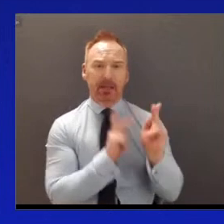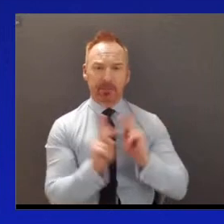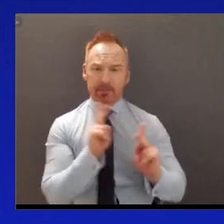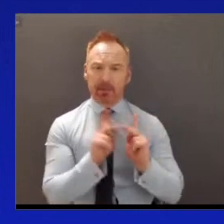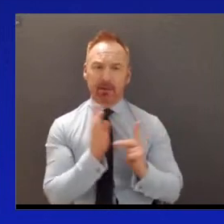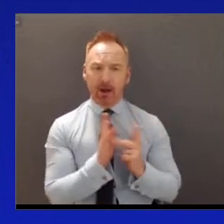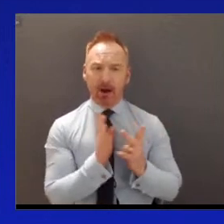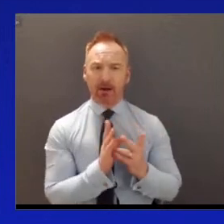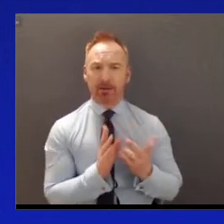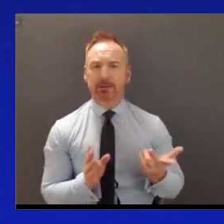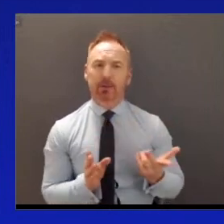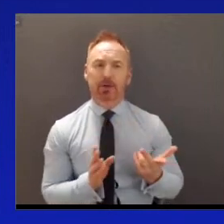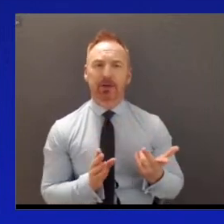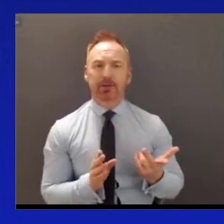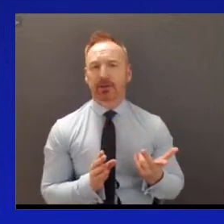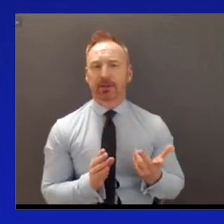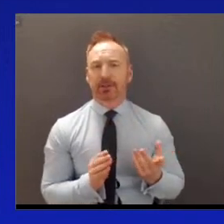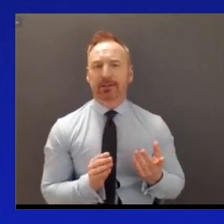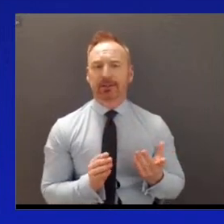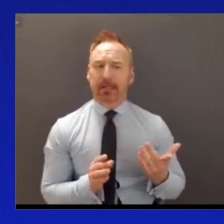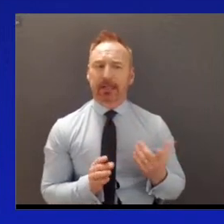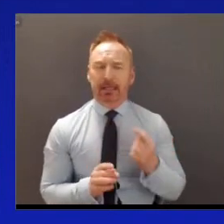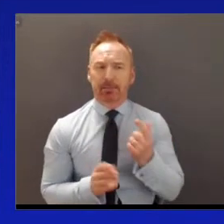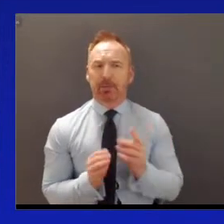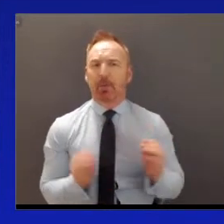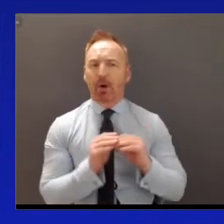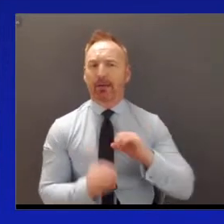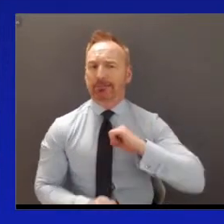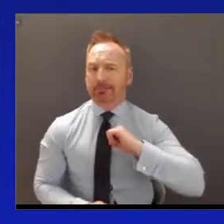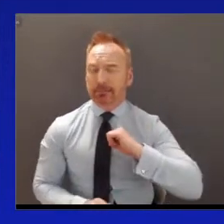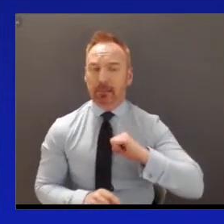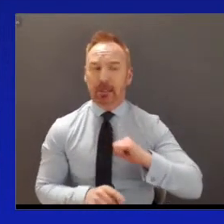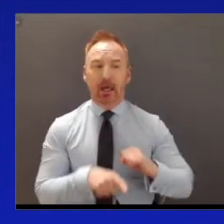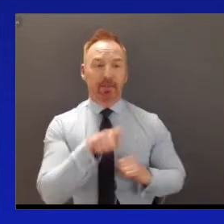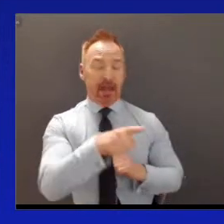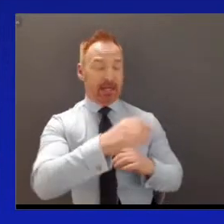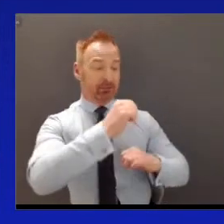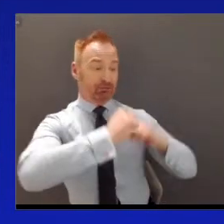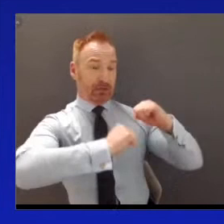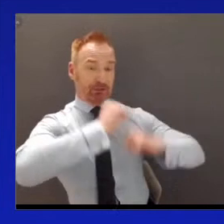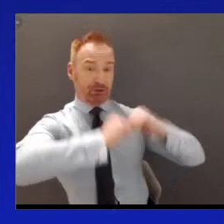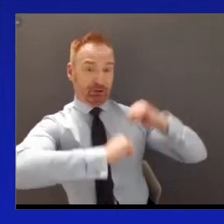So you've implemented a structure